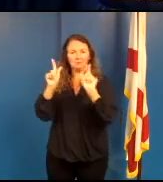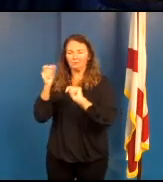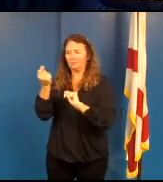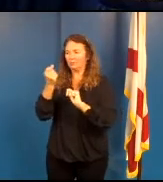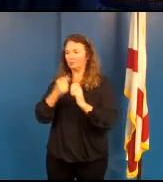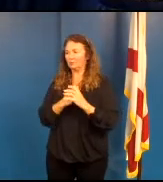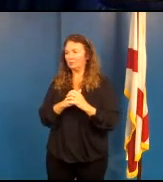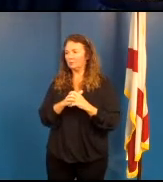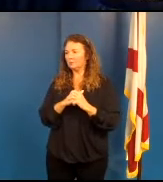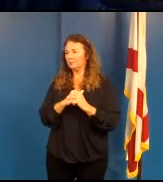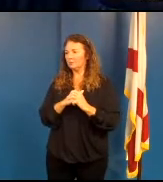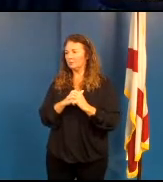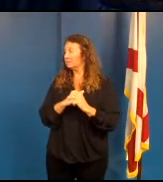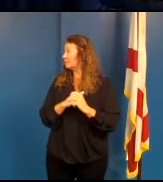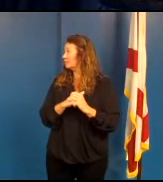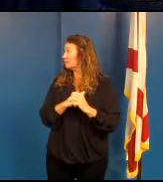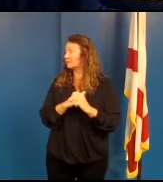There she is.